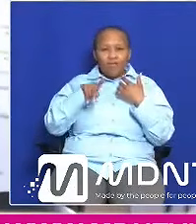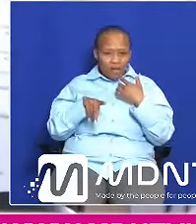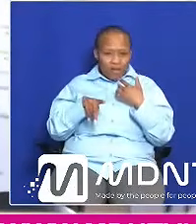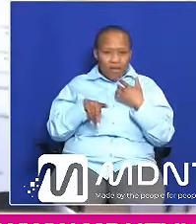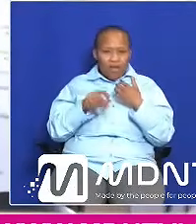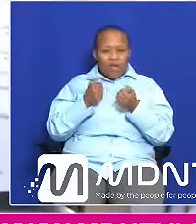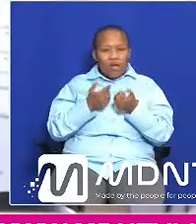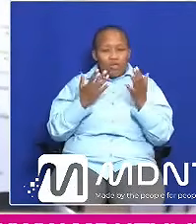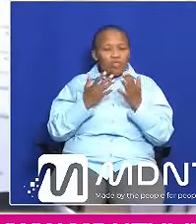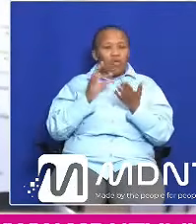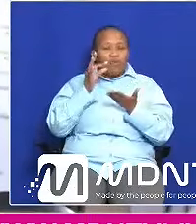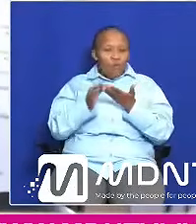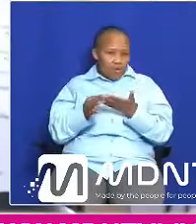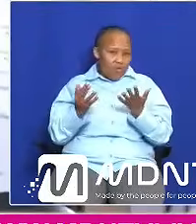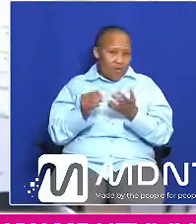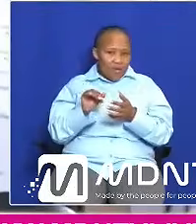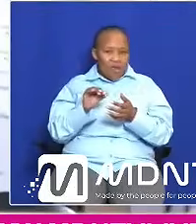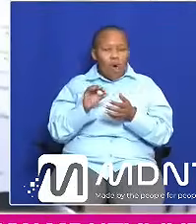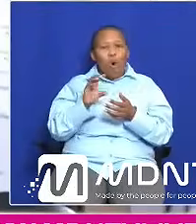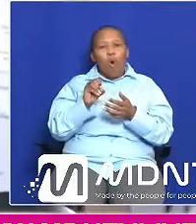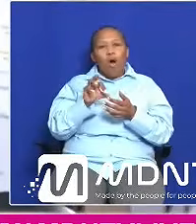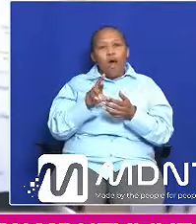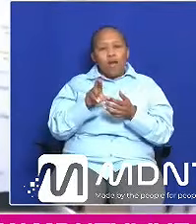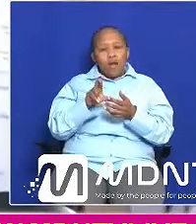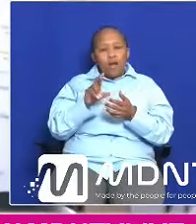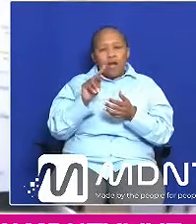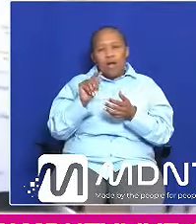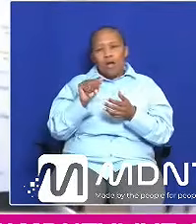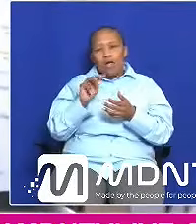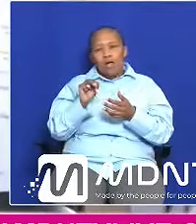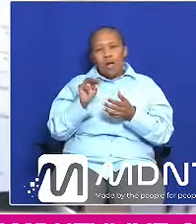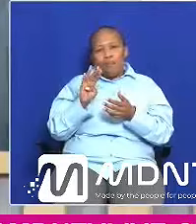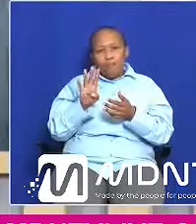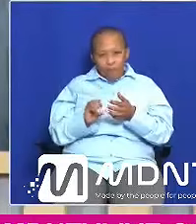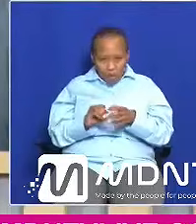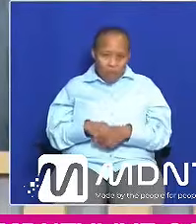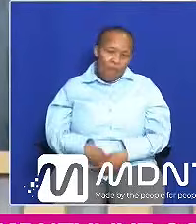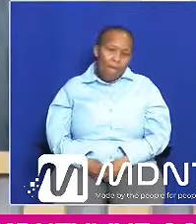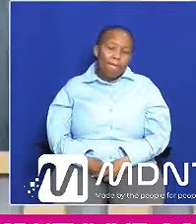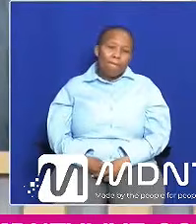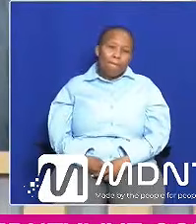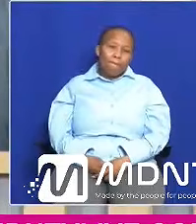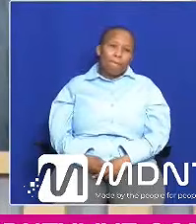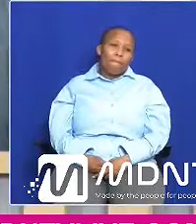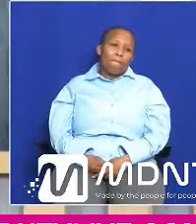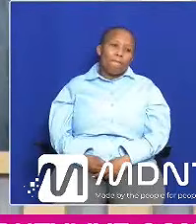I just pointed out that that actual proposal, which is an attachment there, projecting nucleus,